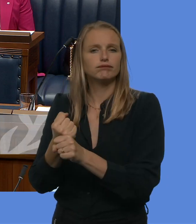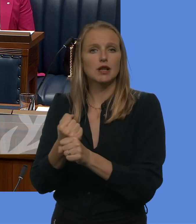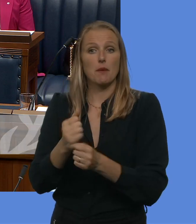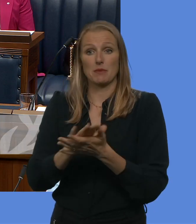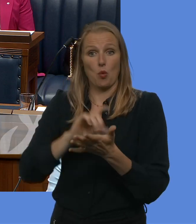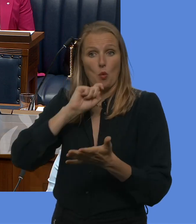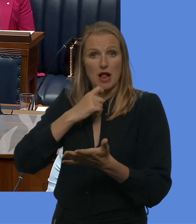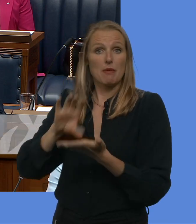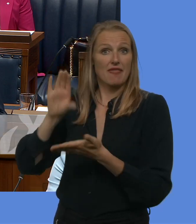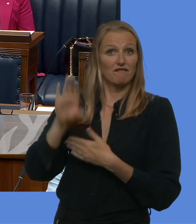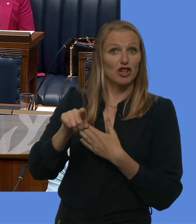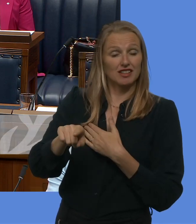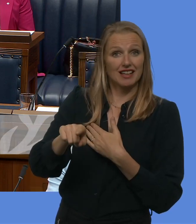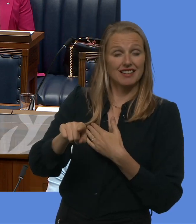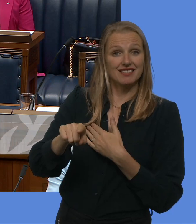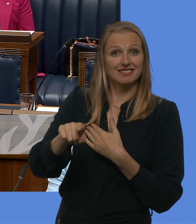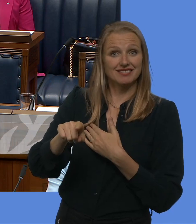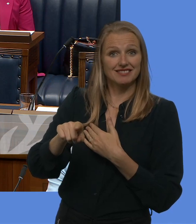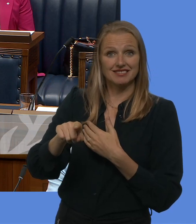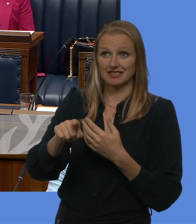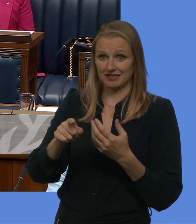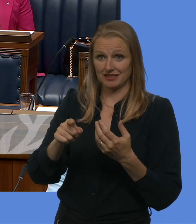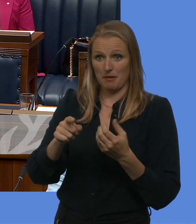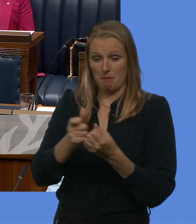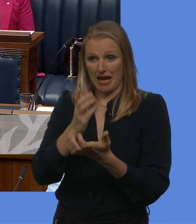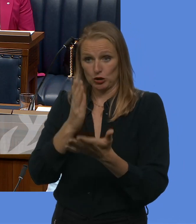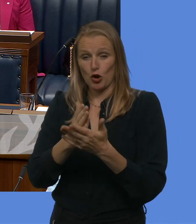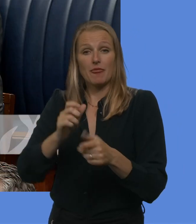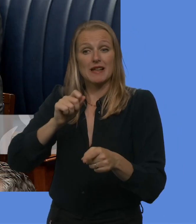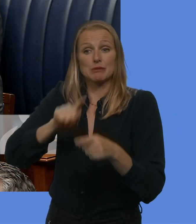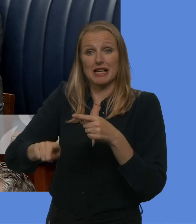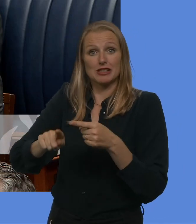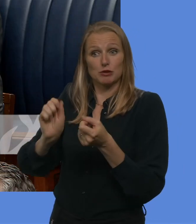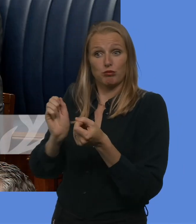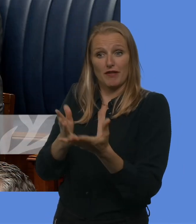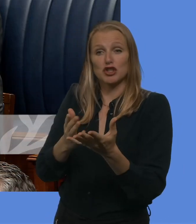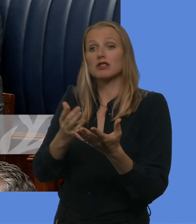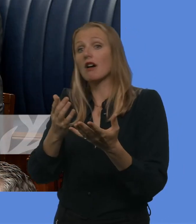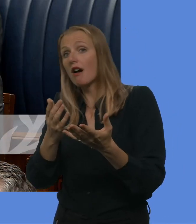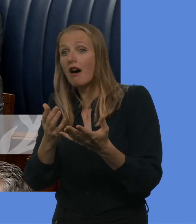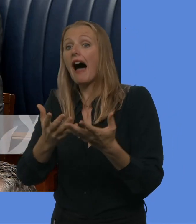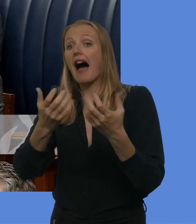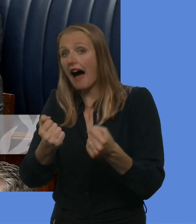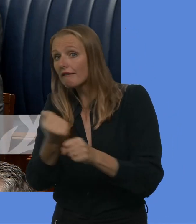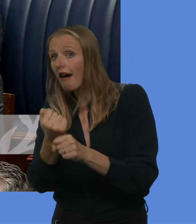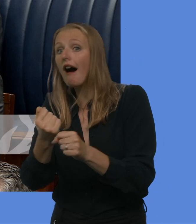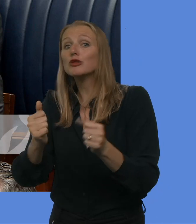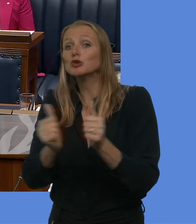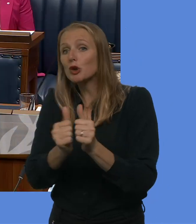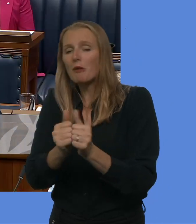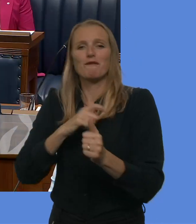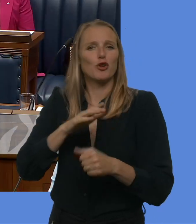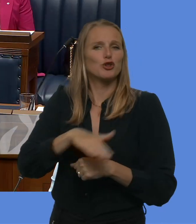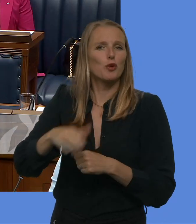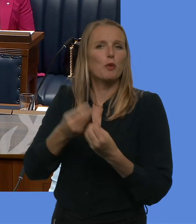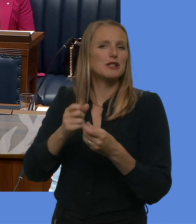needed to stand up the various specialist provisions so that we can address that. So we will do